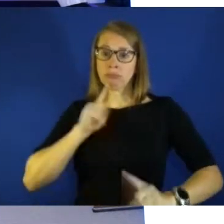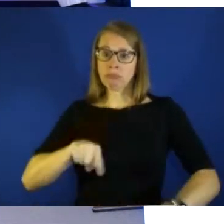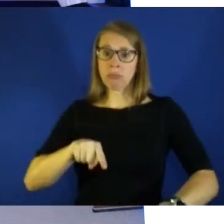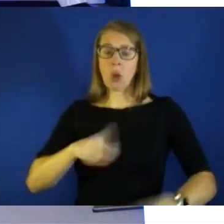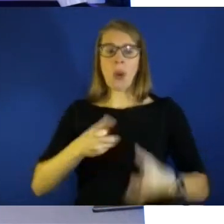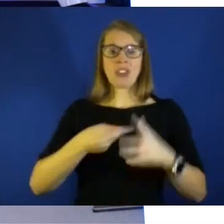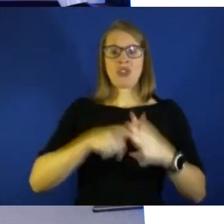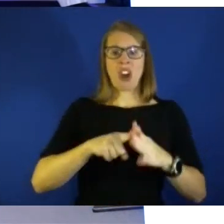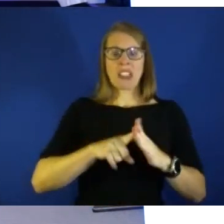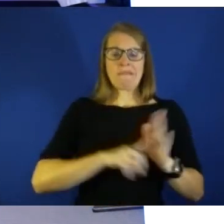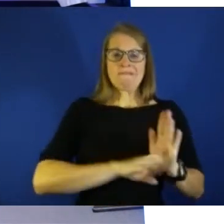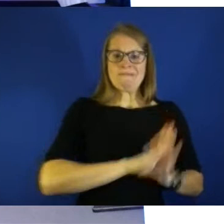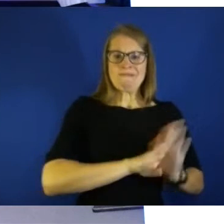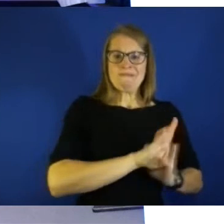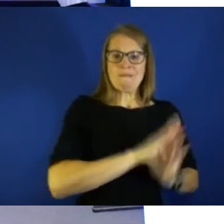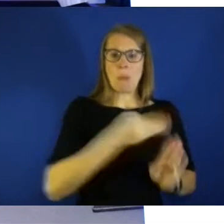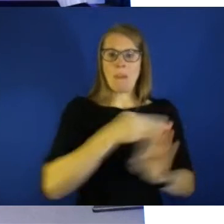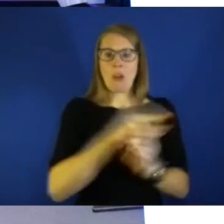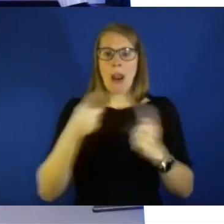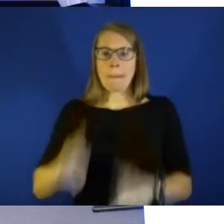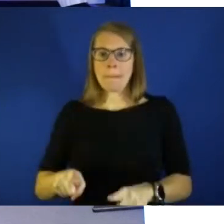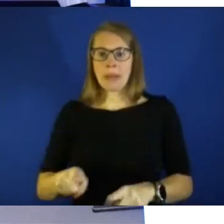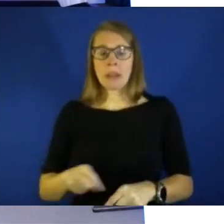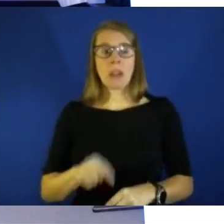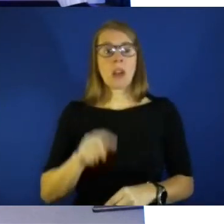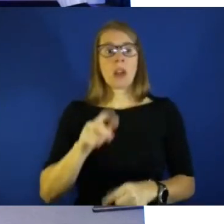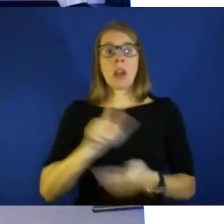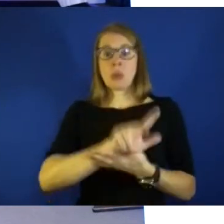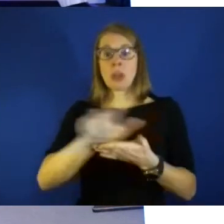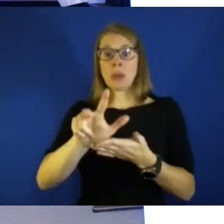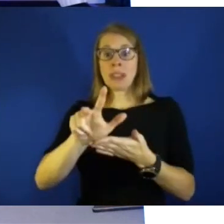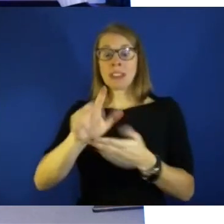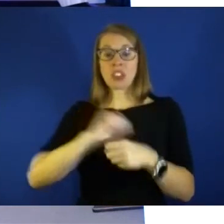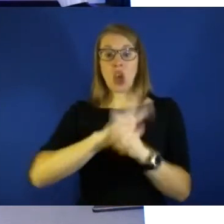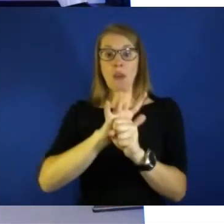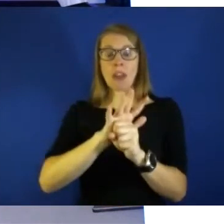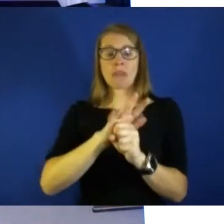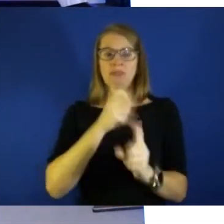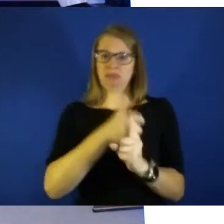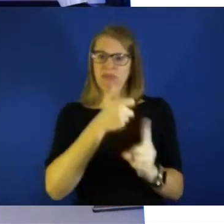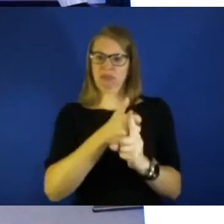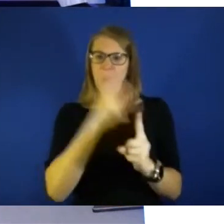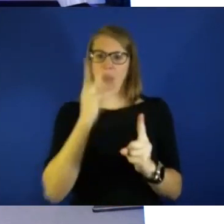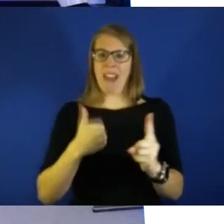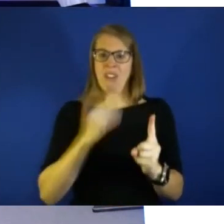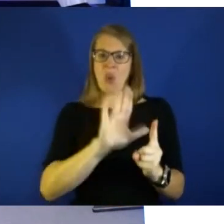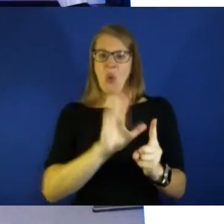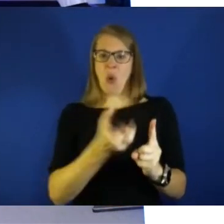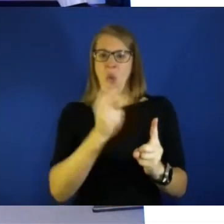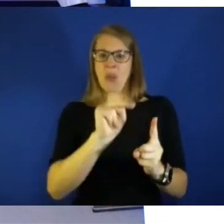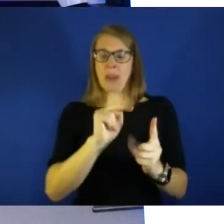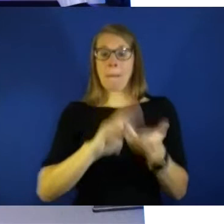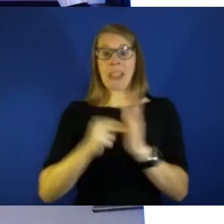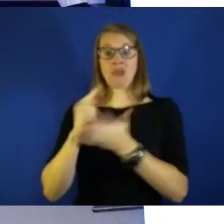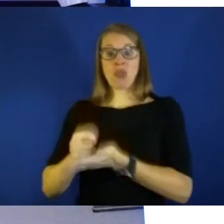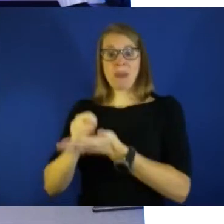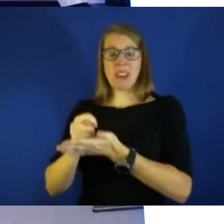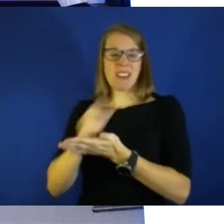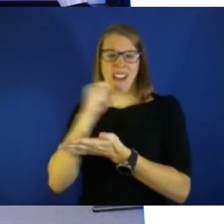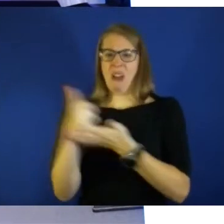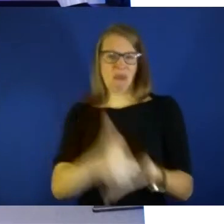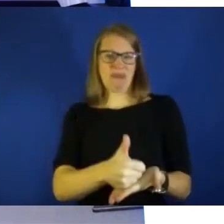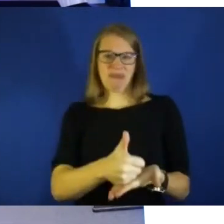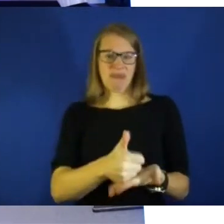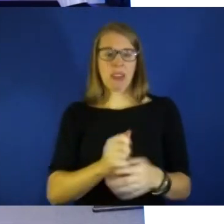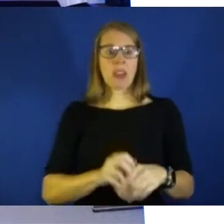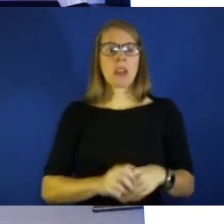You could be 3 weeks into COVID, you're going to have your own antibody. So us giving this treatment isn't going to help at all. So we're focusing on giving